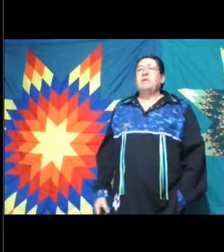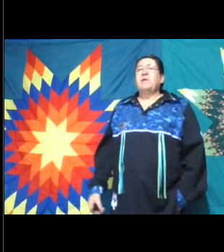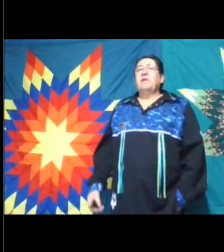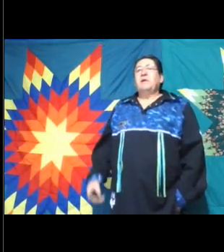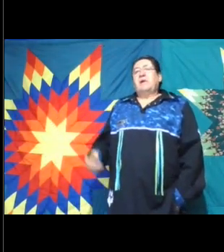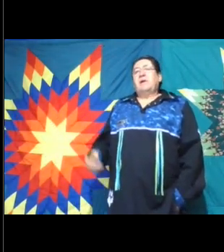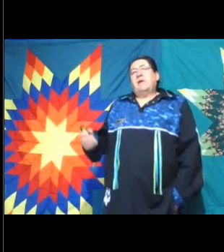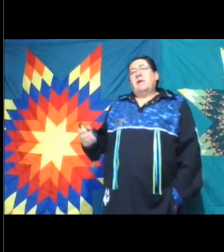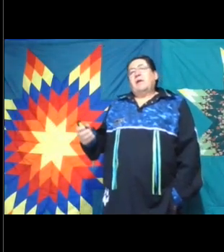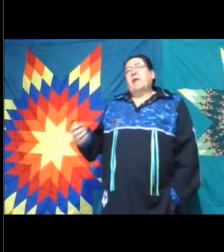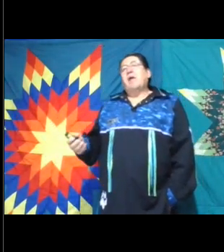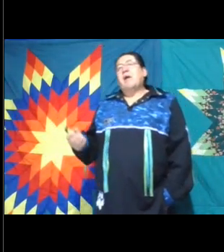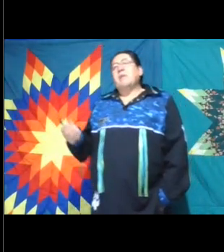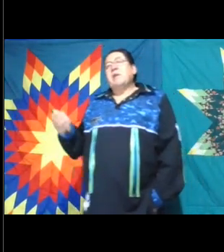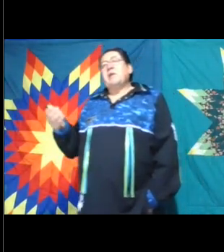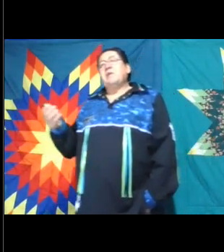languages,